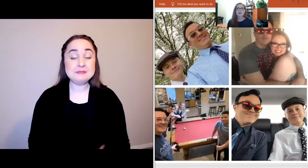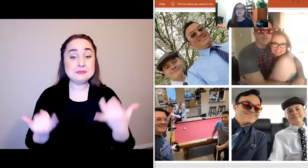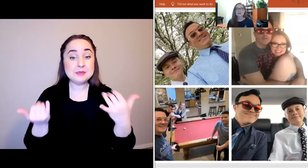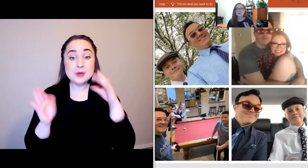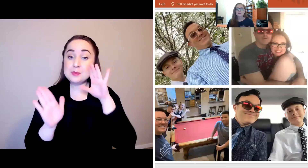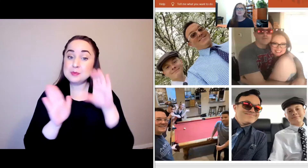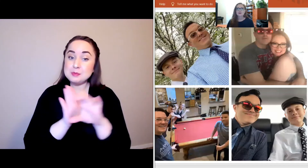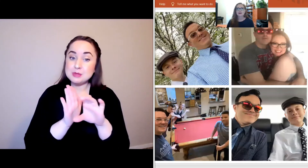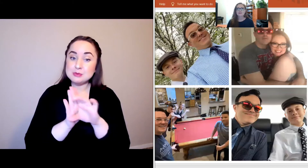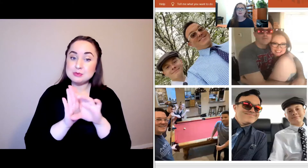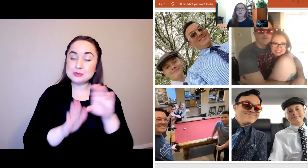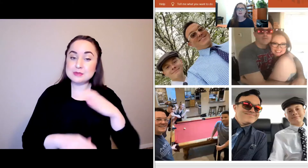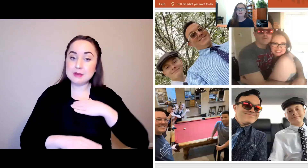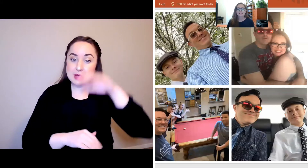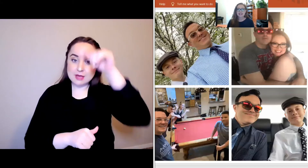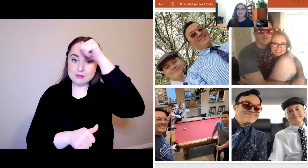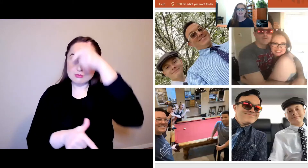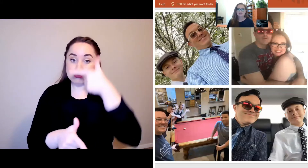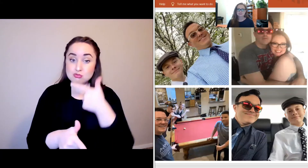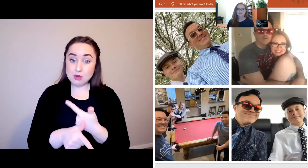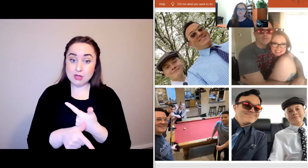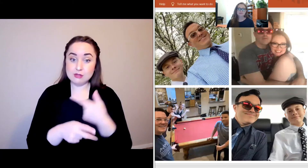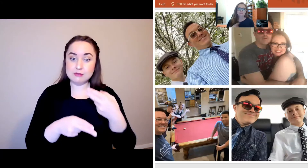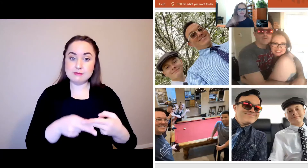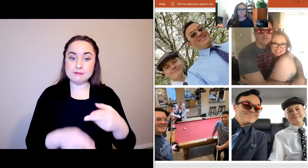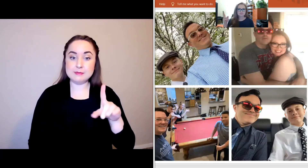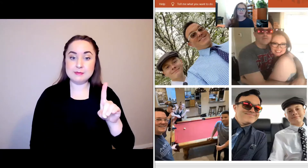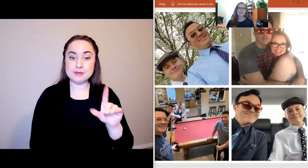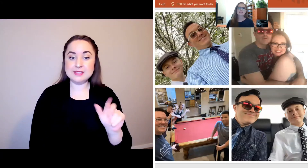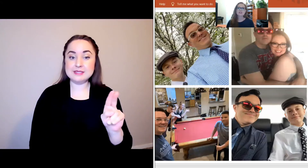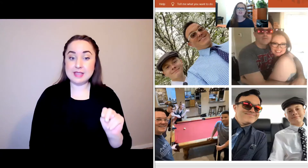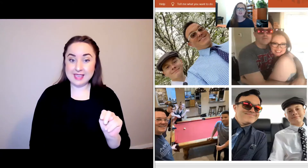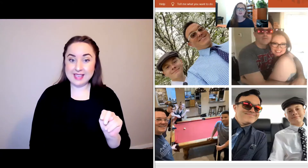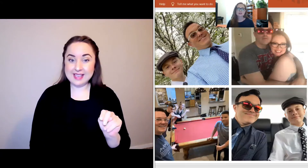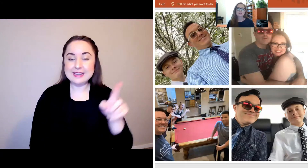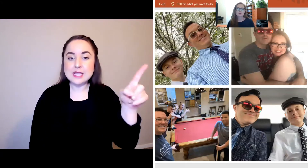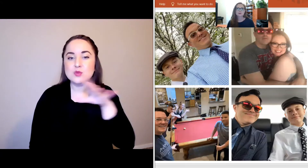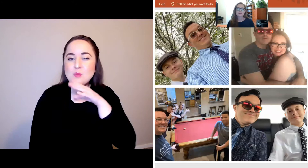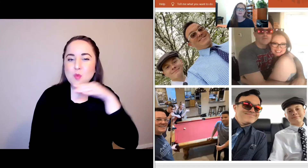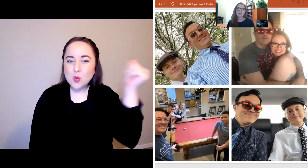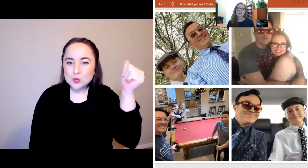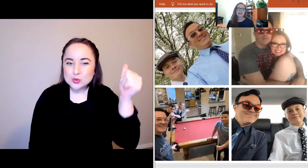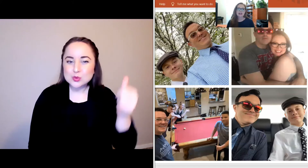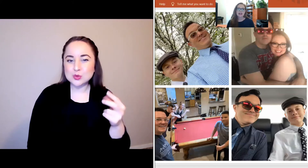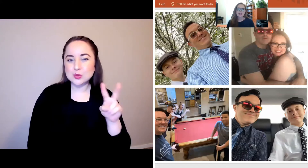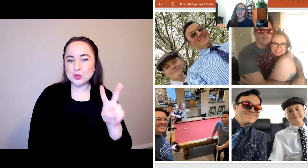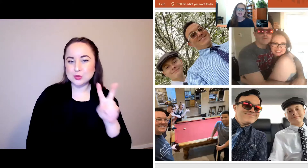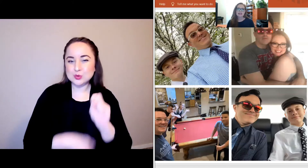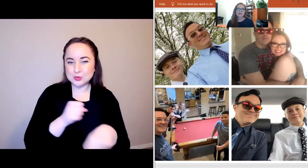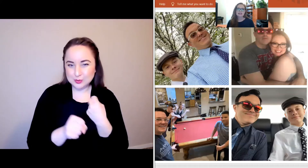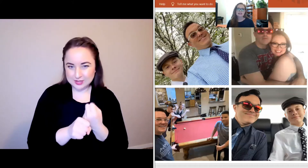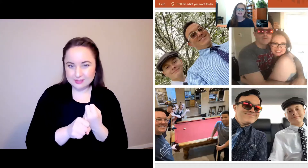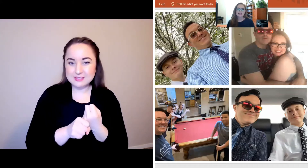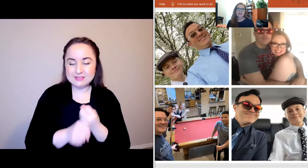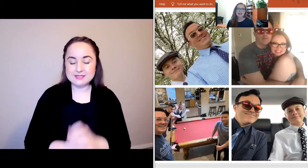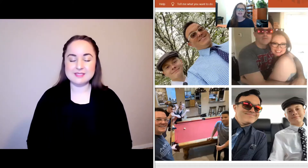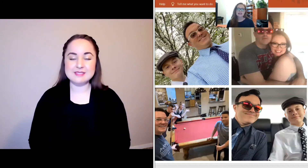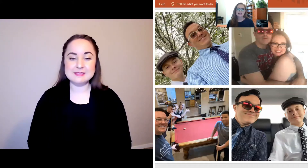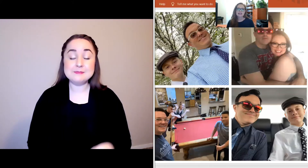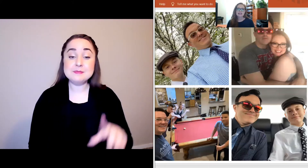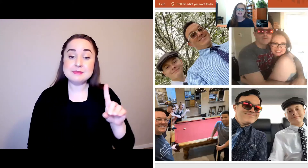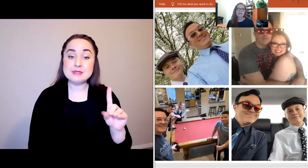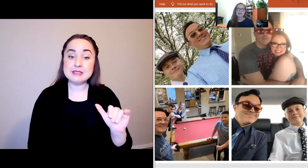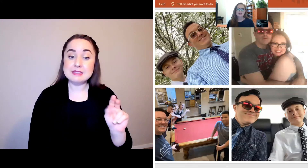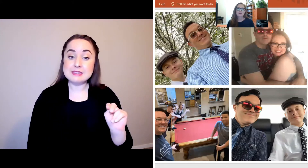So here's a picture of my brother, Dan. He's just two years older than me. And Dan